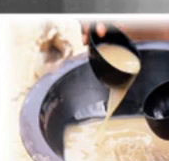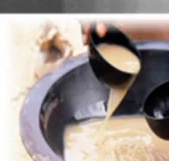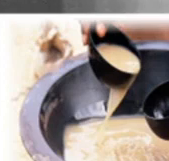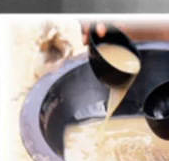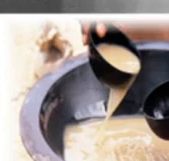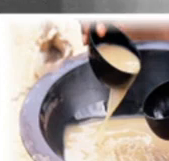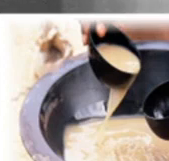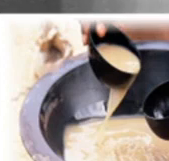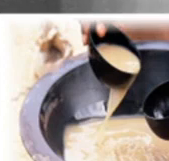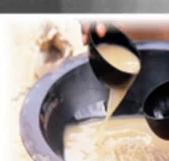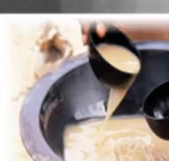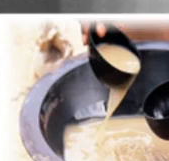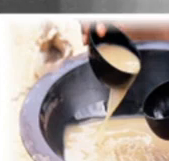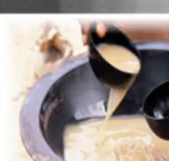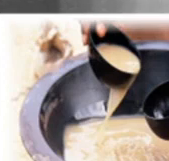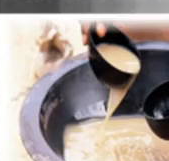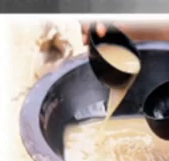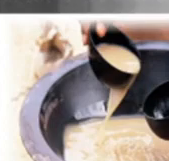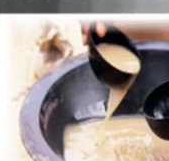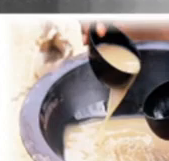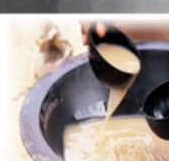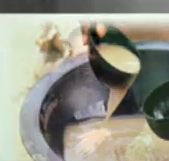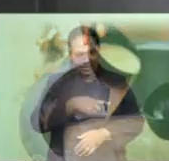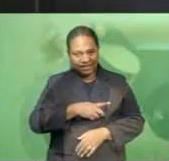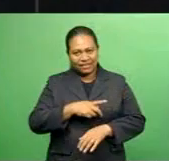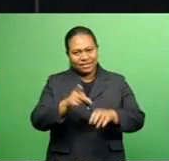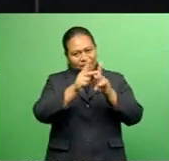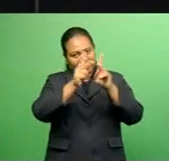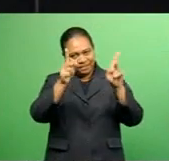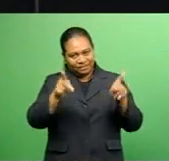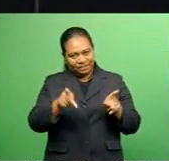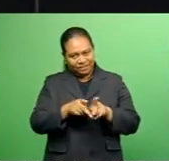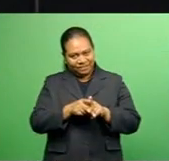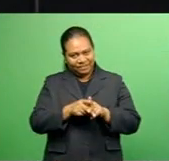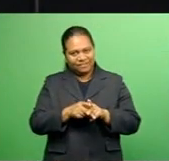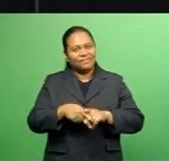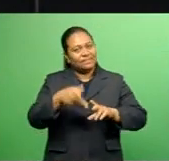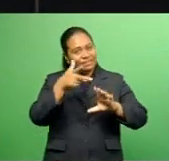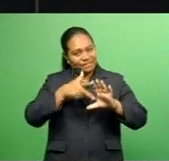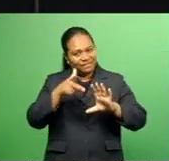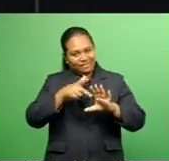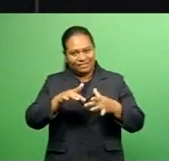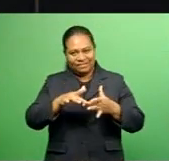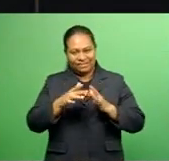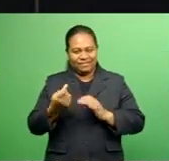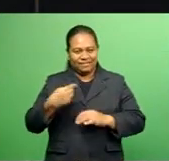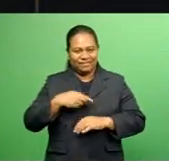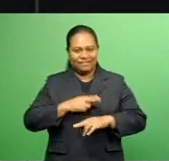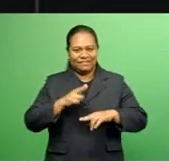FBC website to answer. You can send us newsworthy pictures and videos on email